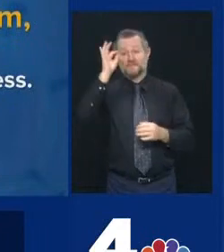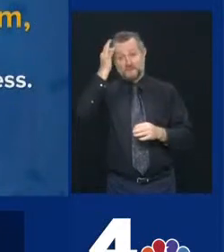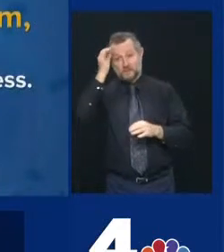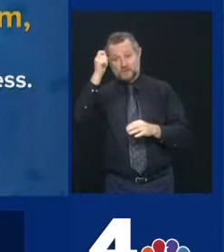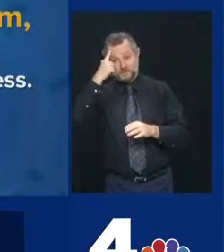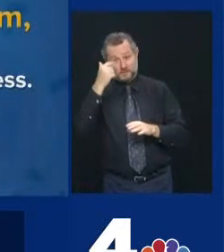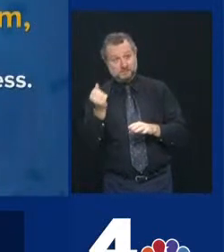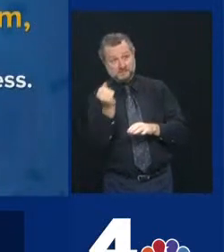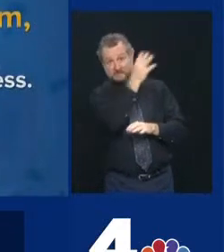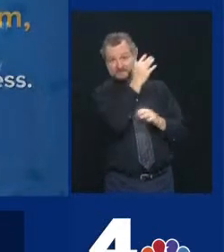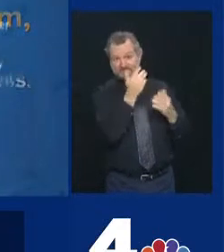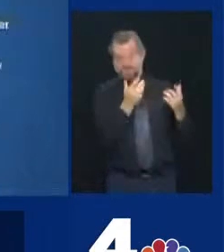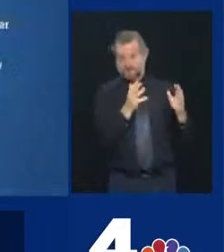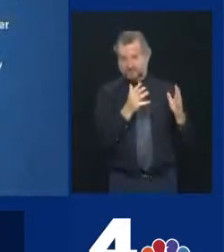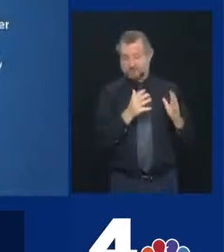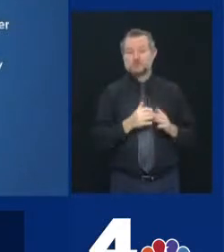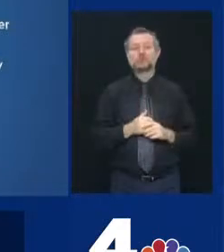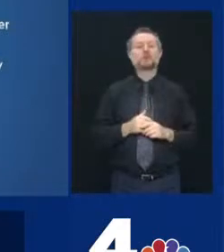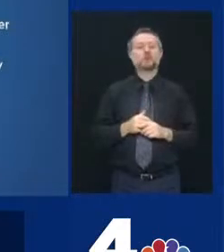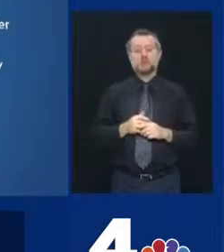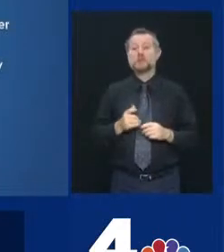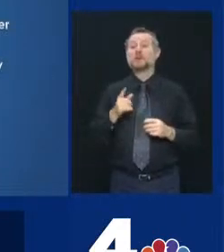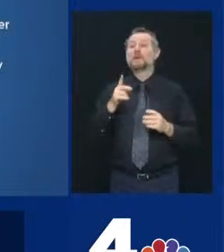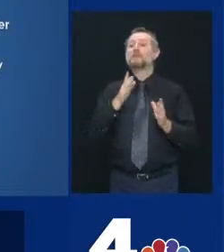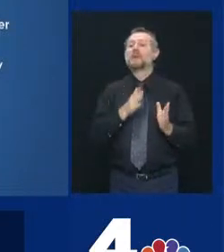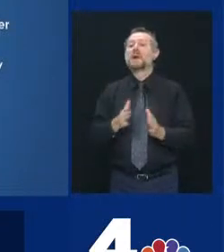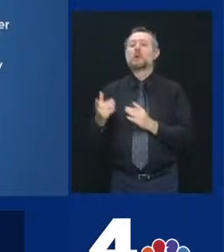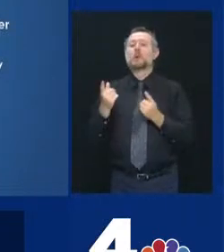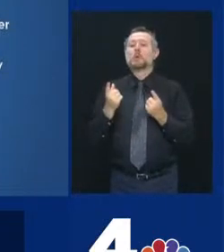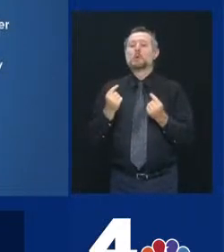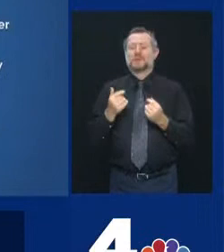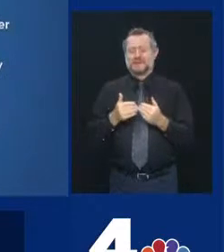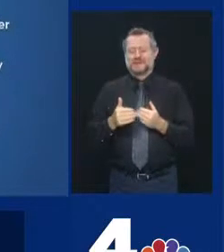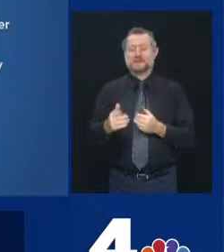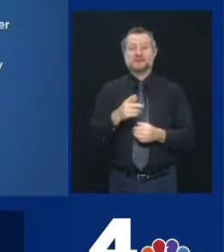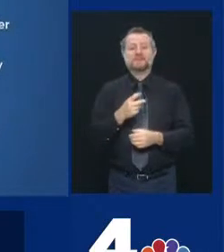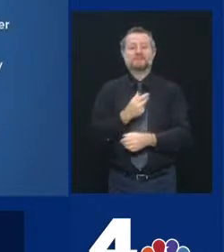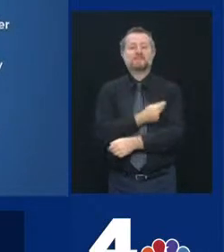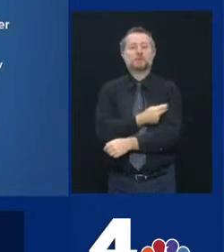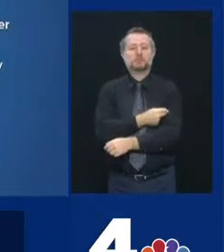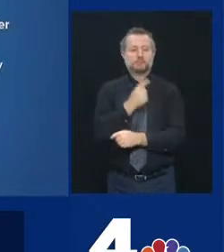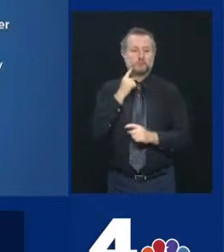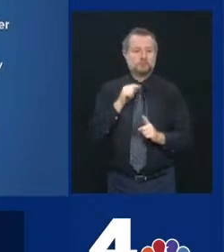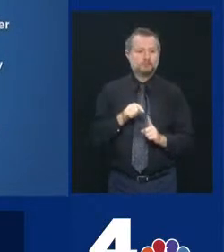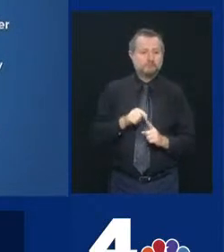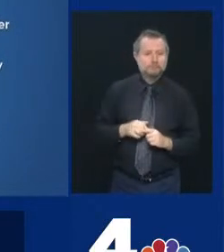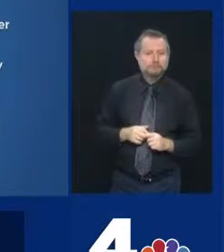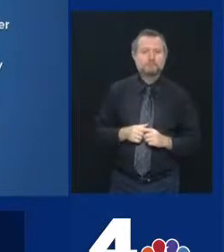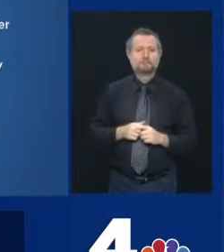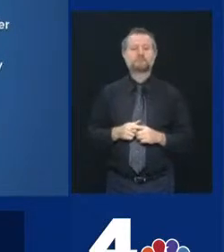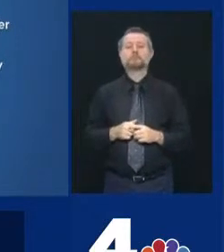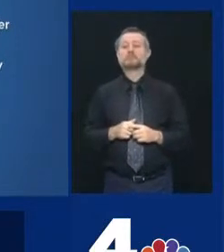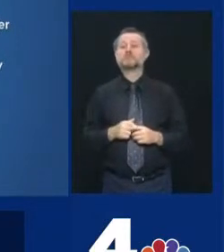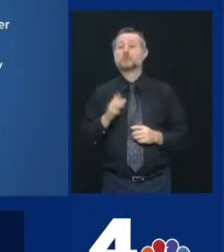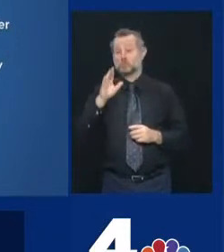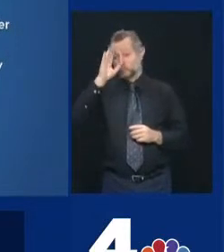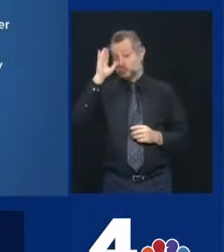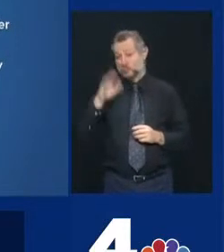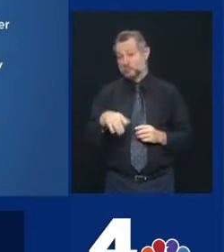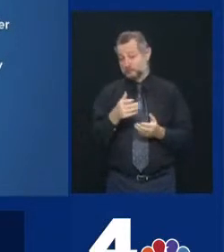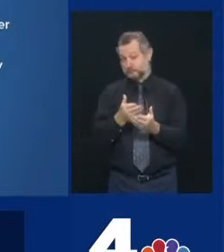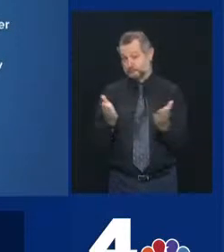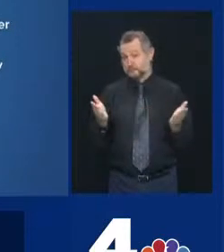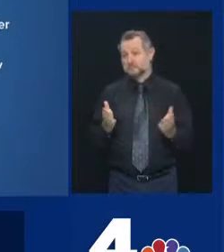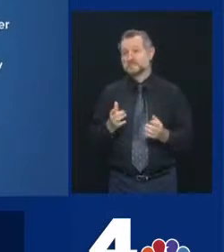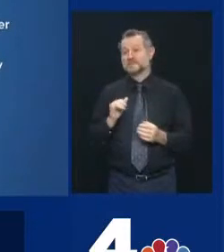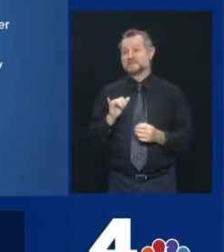the administration planning process for a vaccine. As you know, we believe there's going to be questions about the